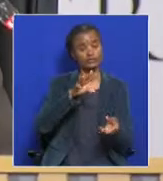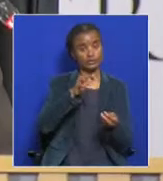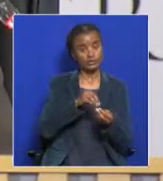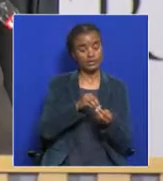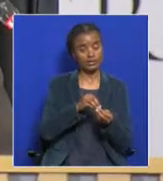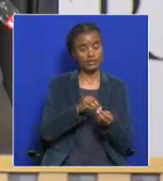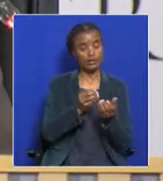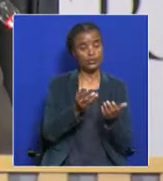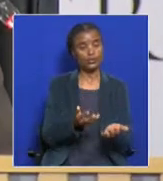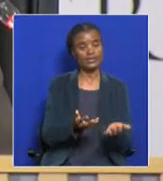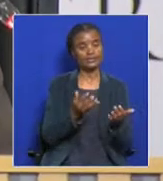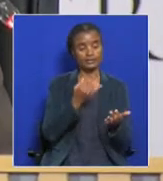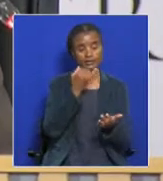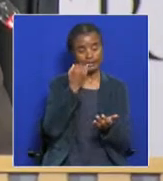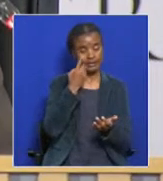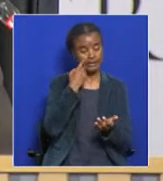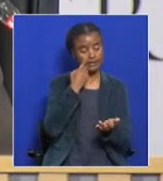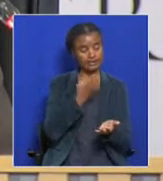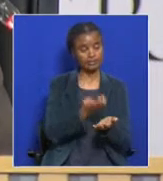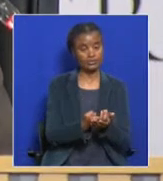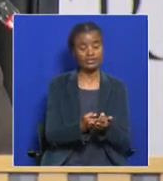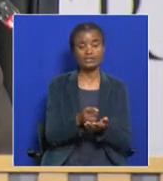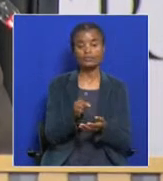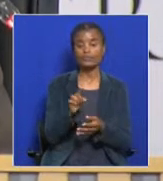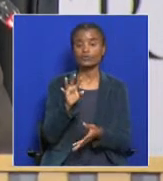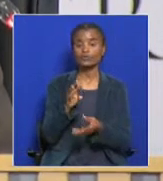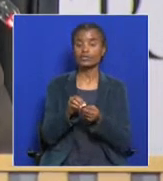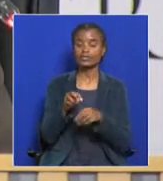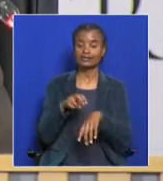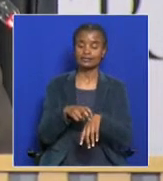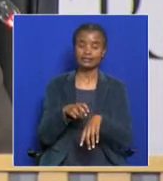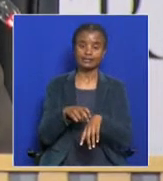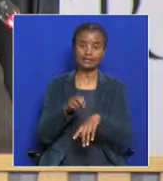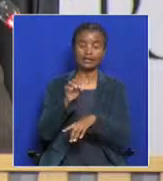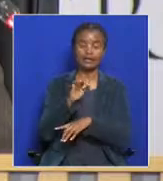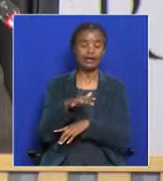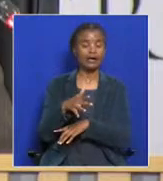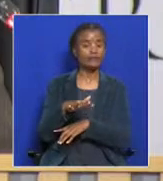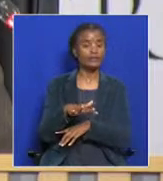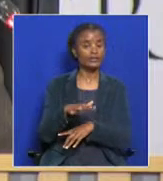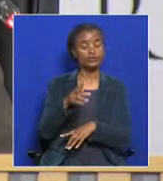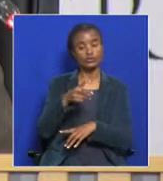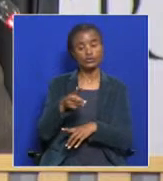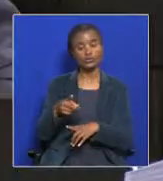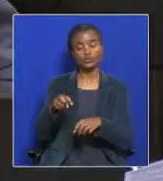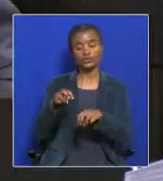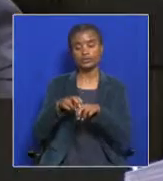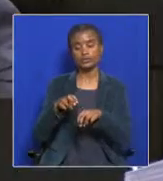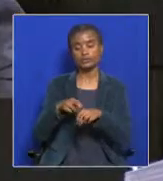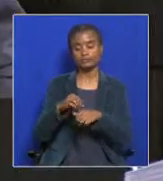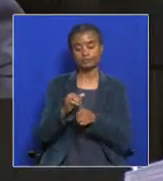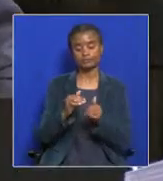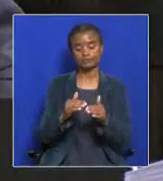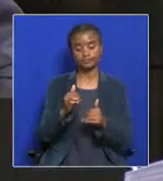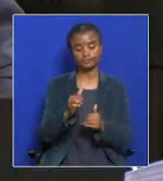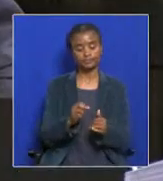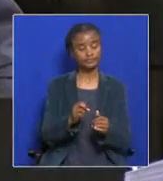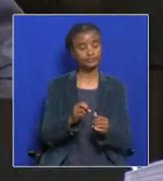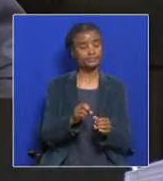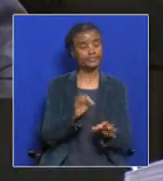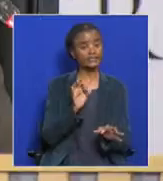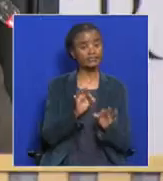and you needed the average, and for that you needed a certain number of bricks. Only if there's a variation, then you